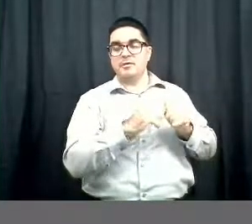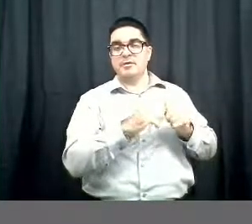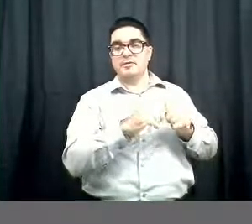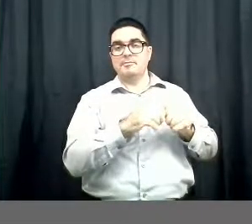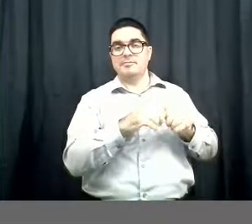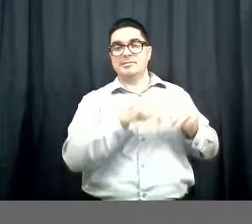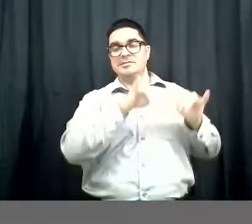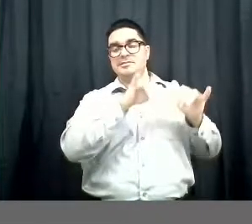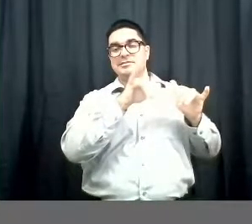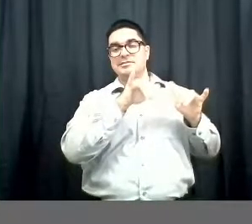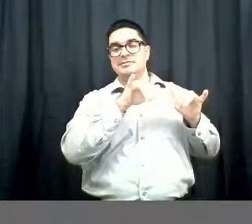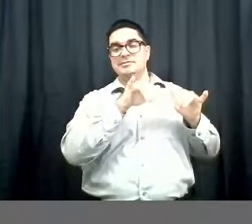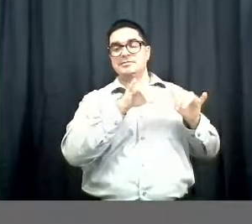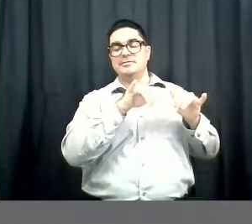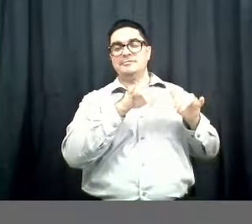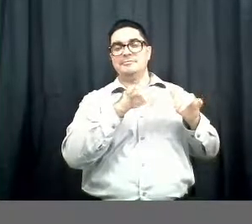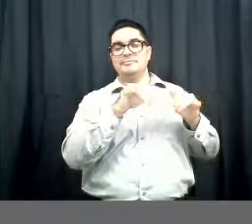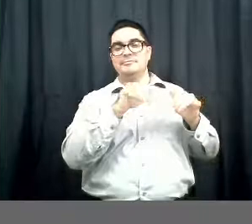that needs to be paid off.